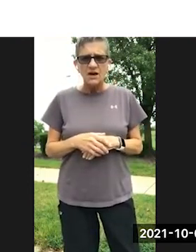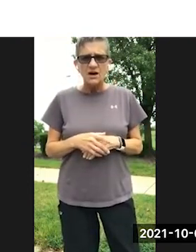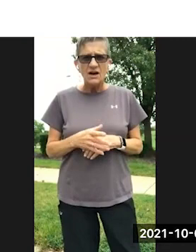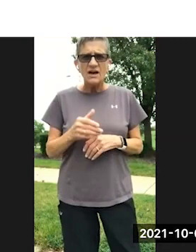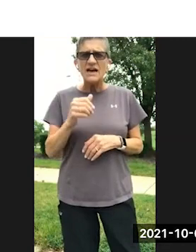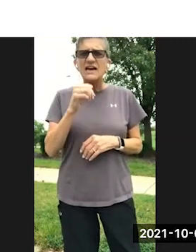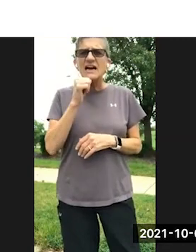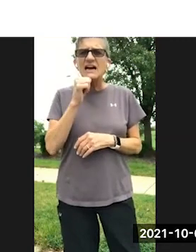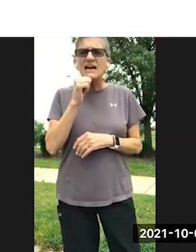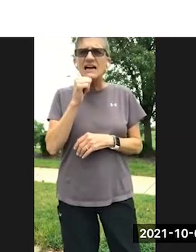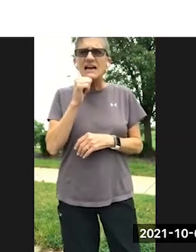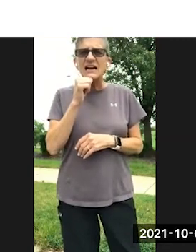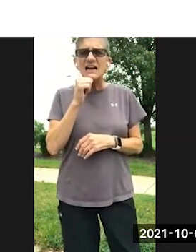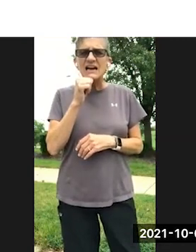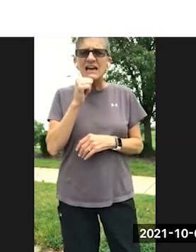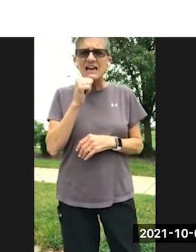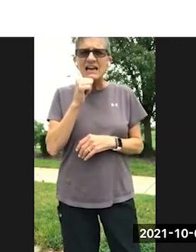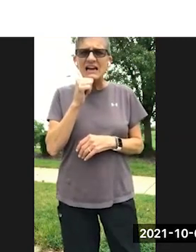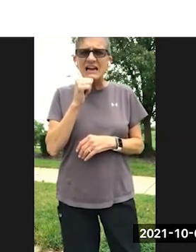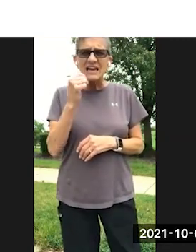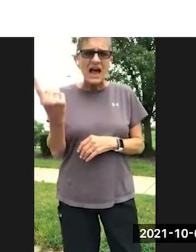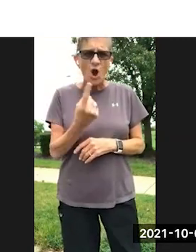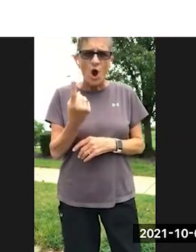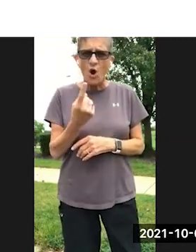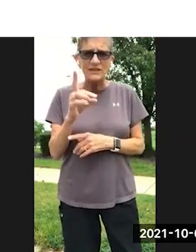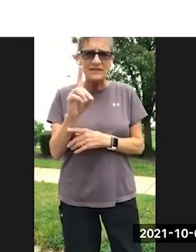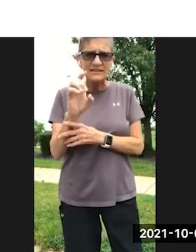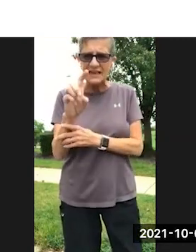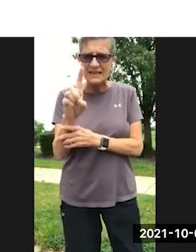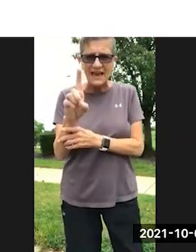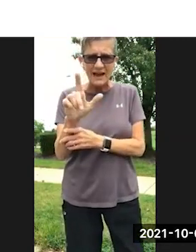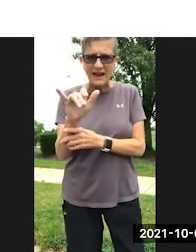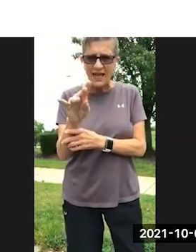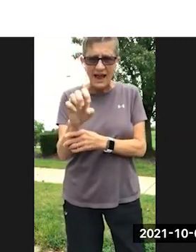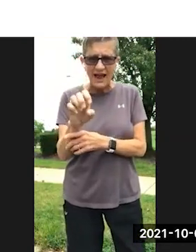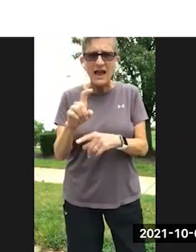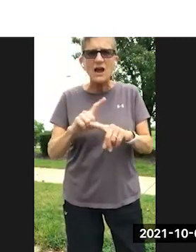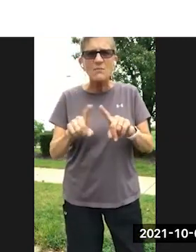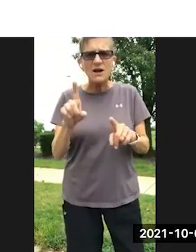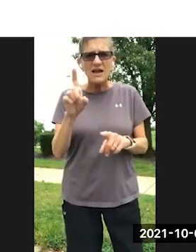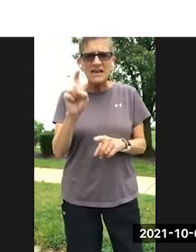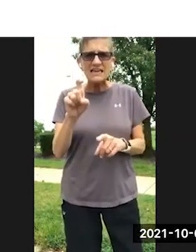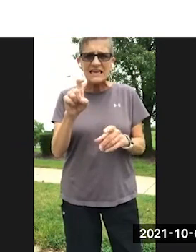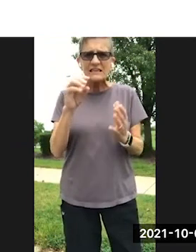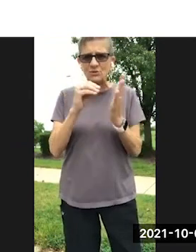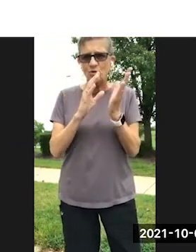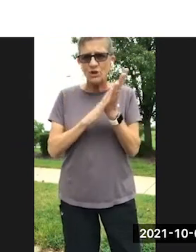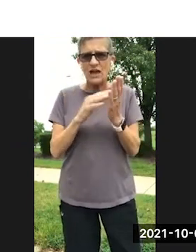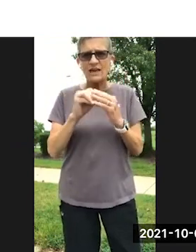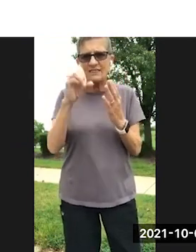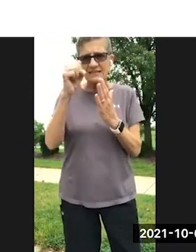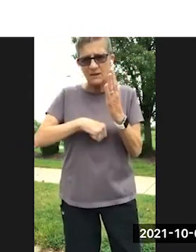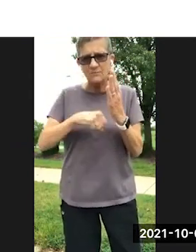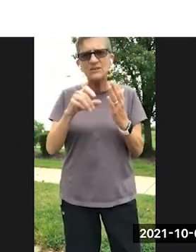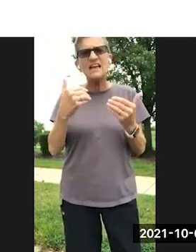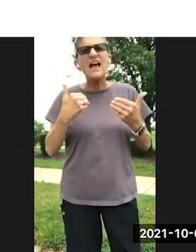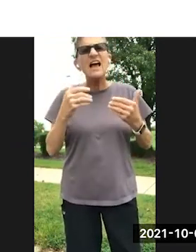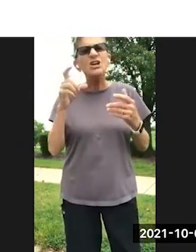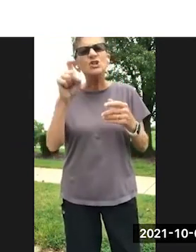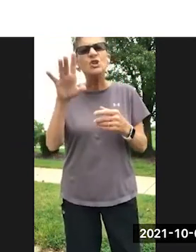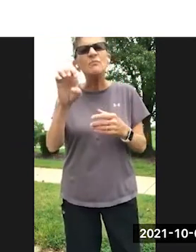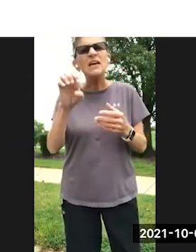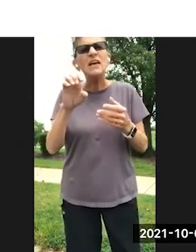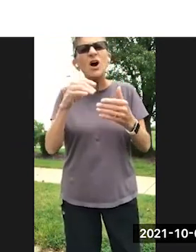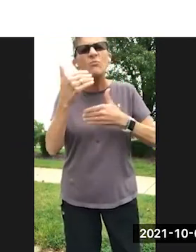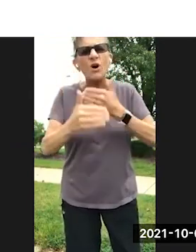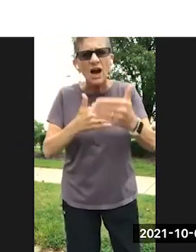always a deadline that needs to be in a syllabus. It should be a process. Many